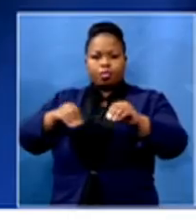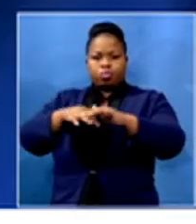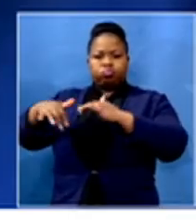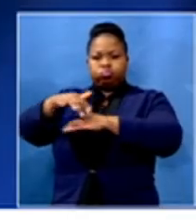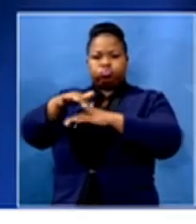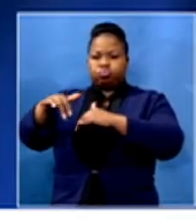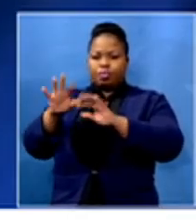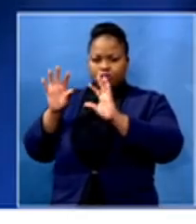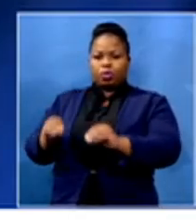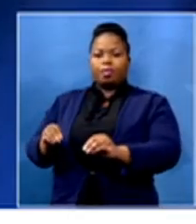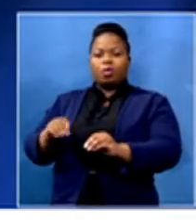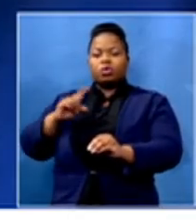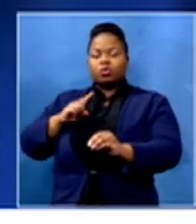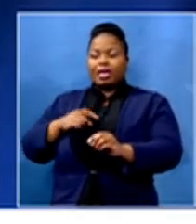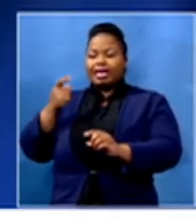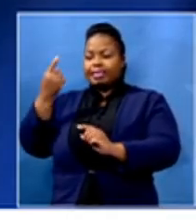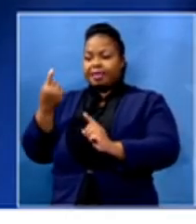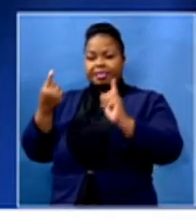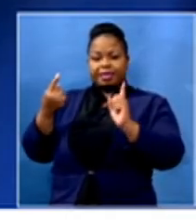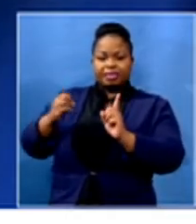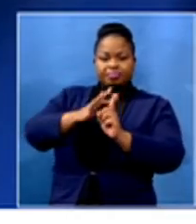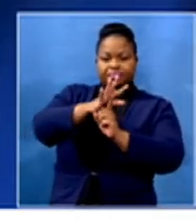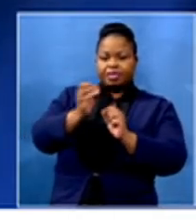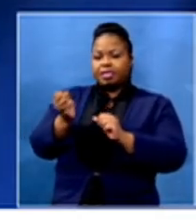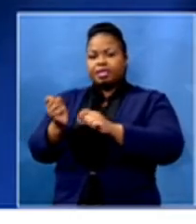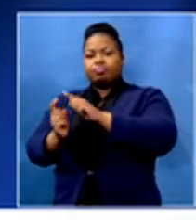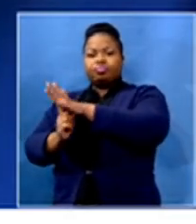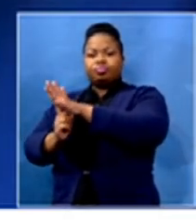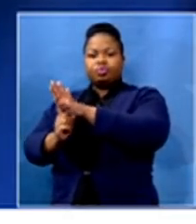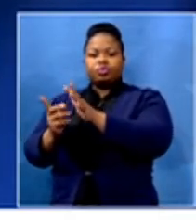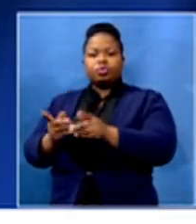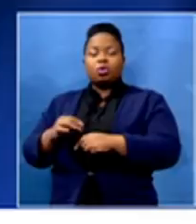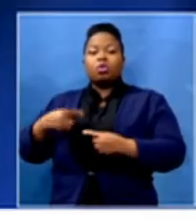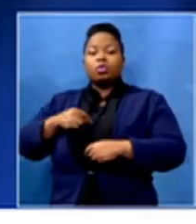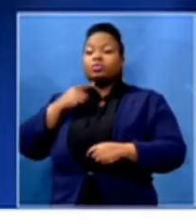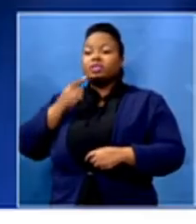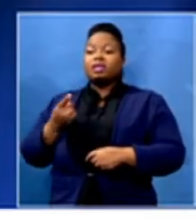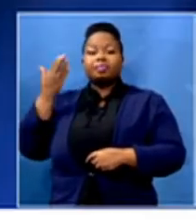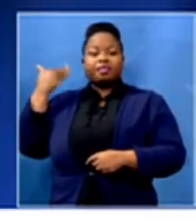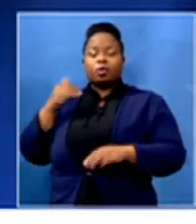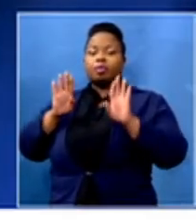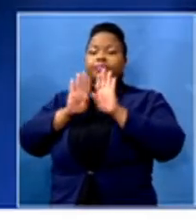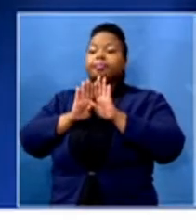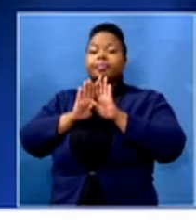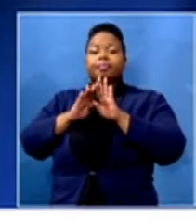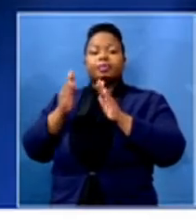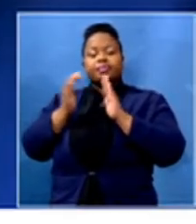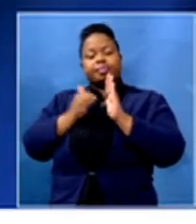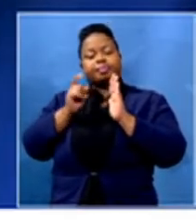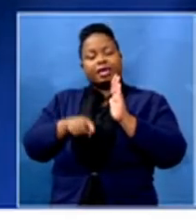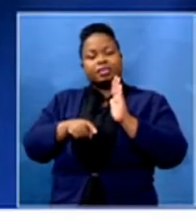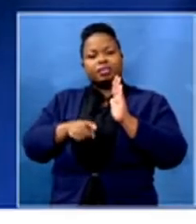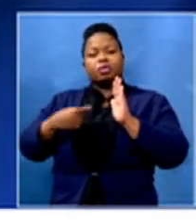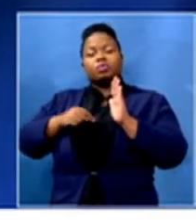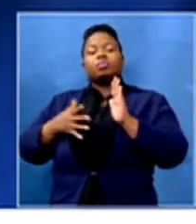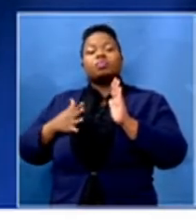to person. Now, in this case, when we said we locked down, everybody must stay at home, we actually wanted to